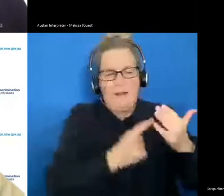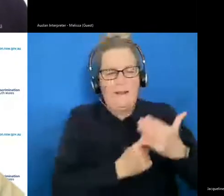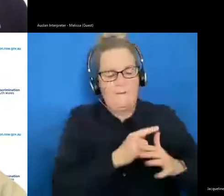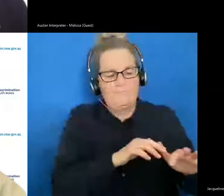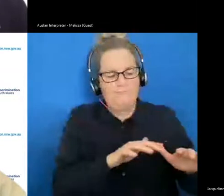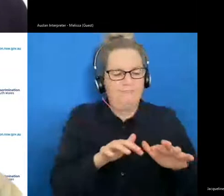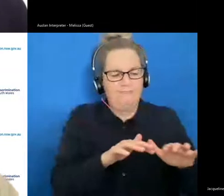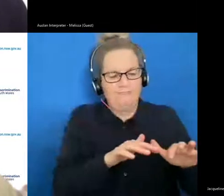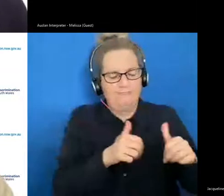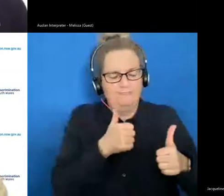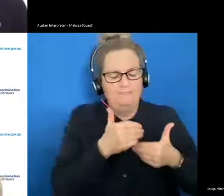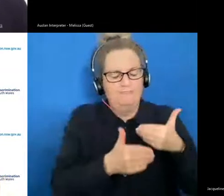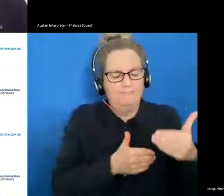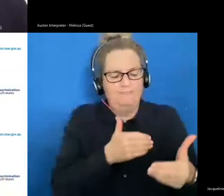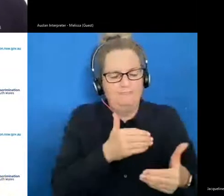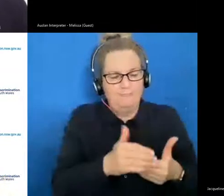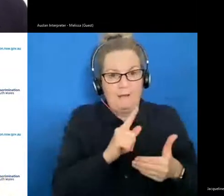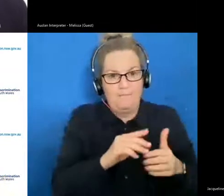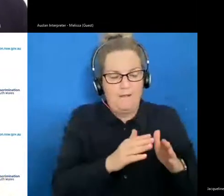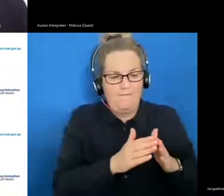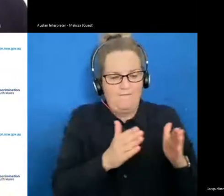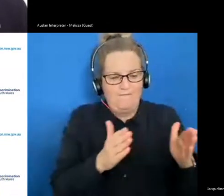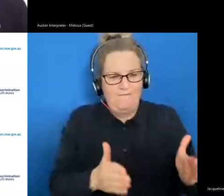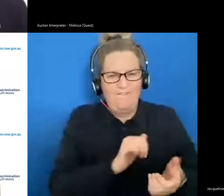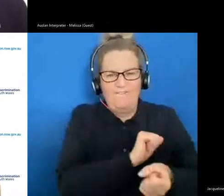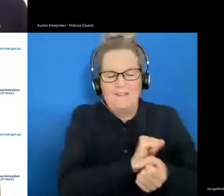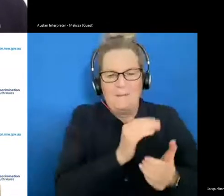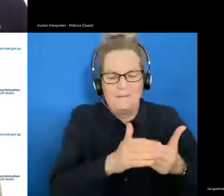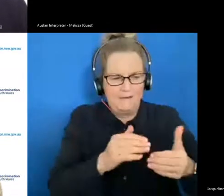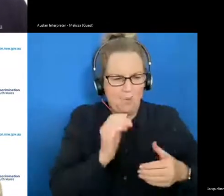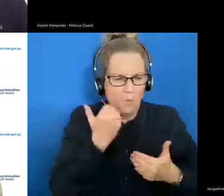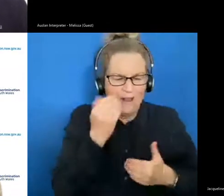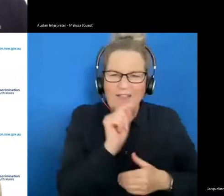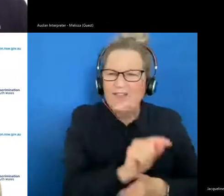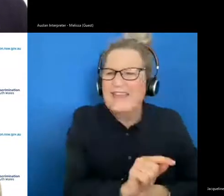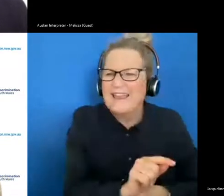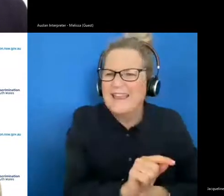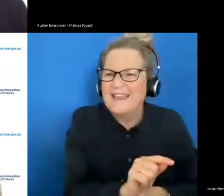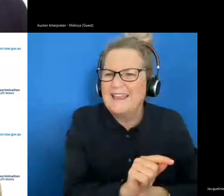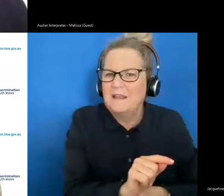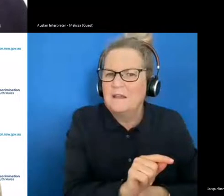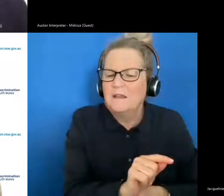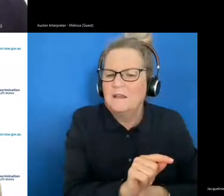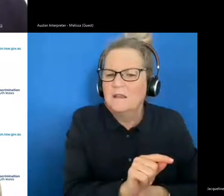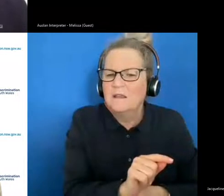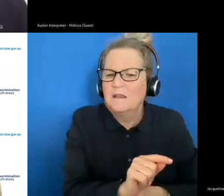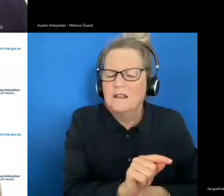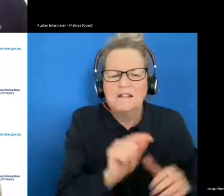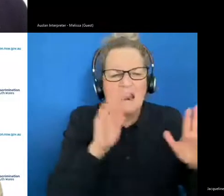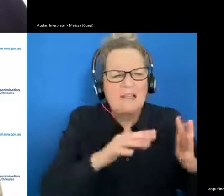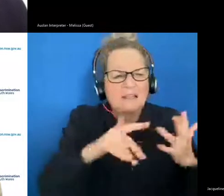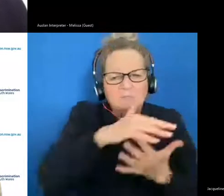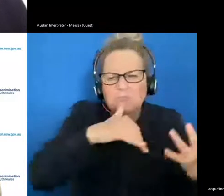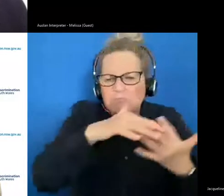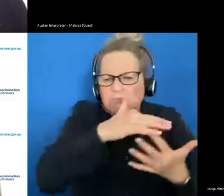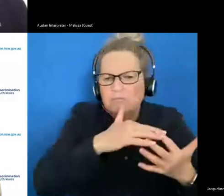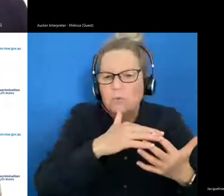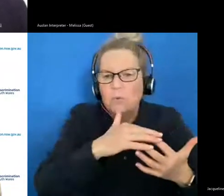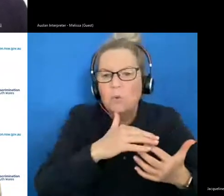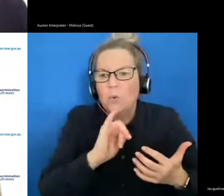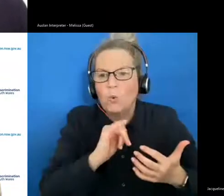desk location can be an isolating experience for someone who has vision impairment, who might not have the ability